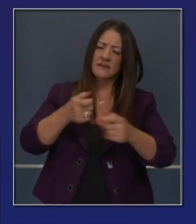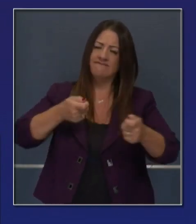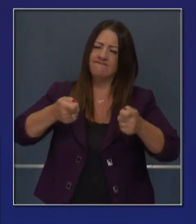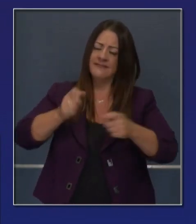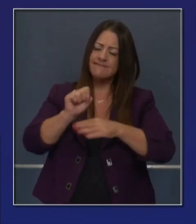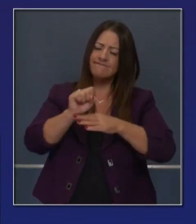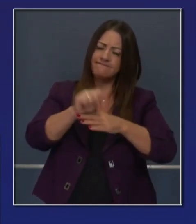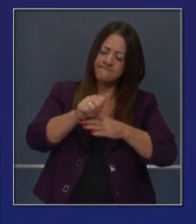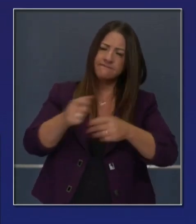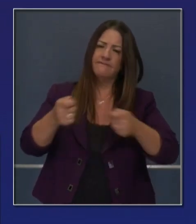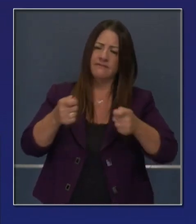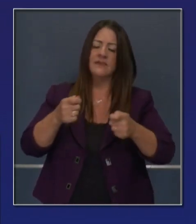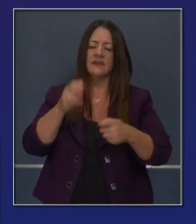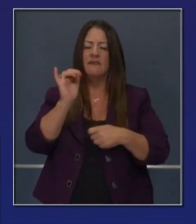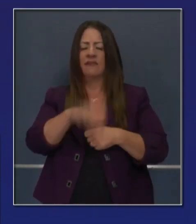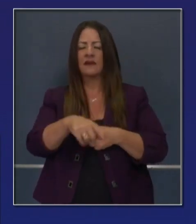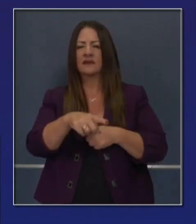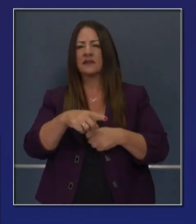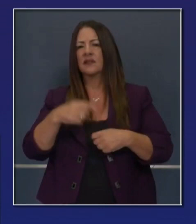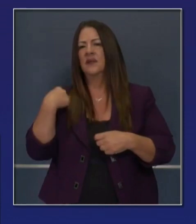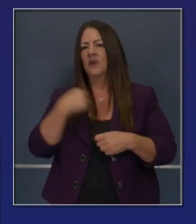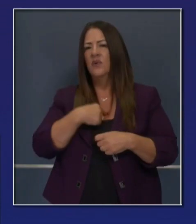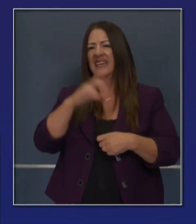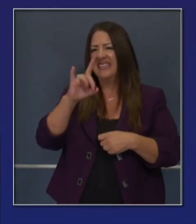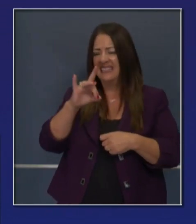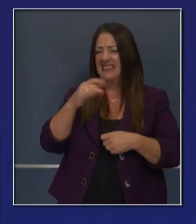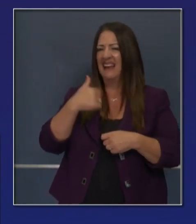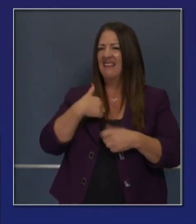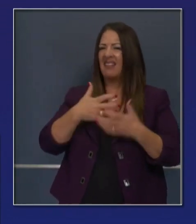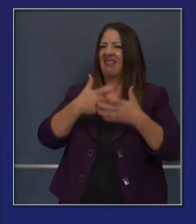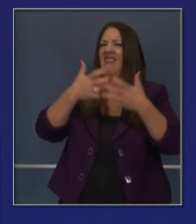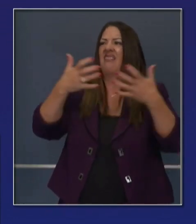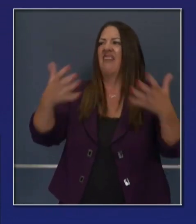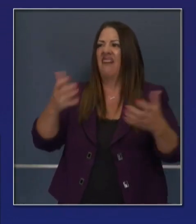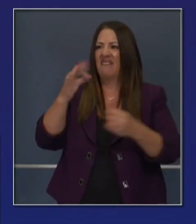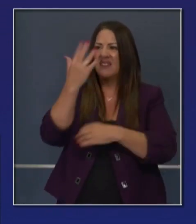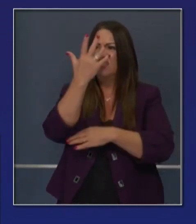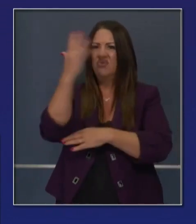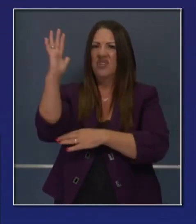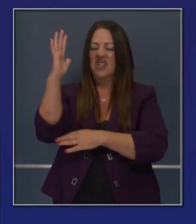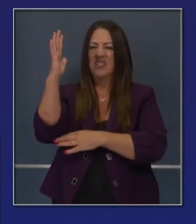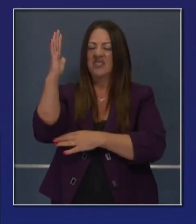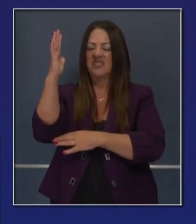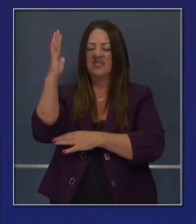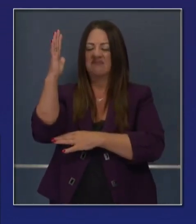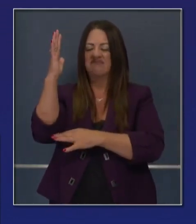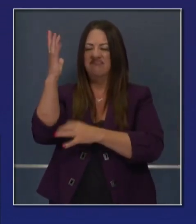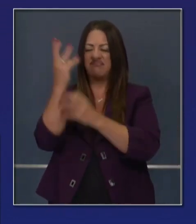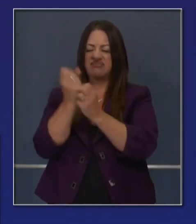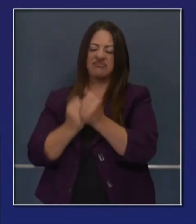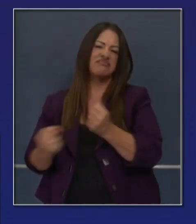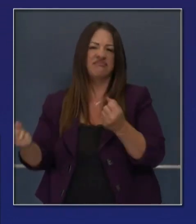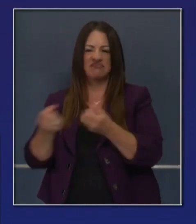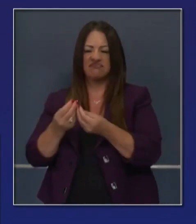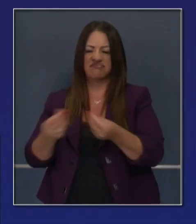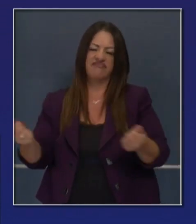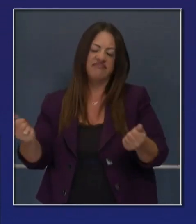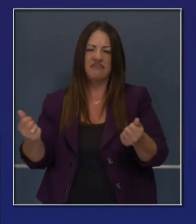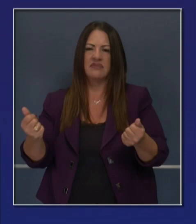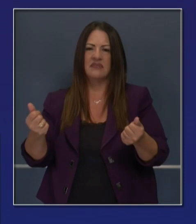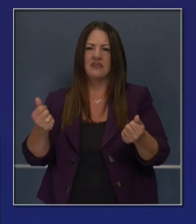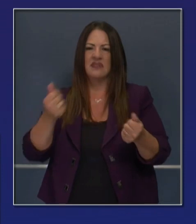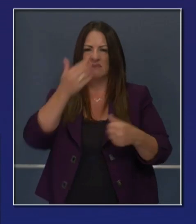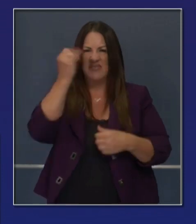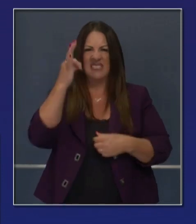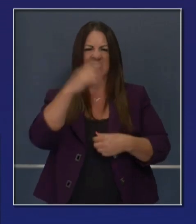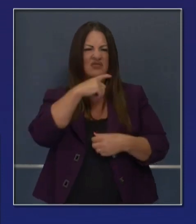in and around the area where we lost a substantial number of trees to the drought. So you have extreme conditions. You add